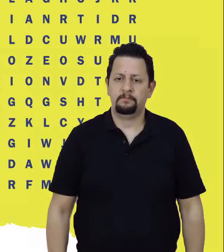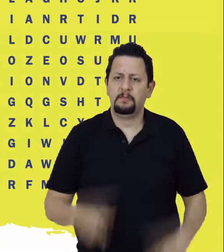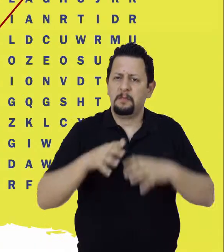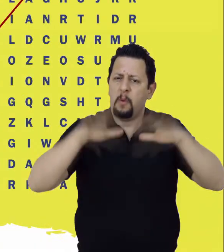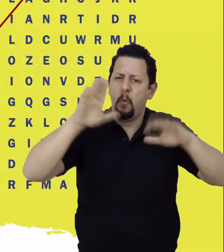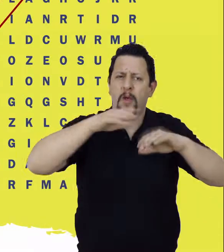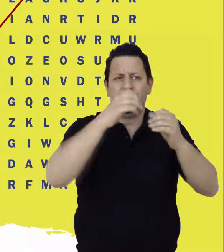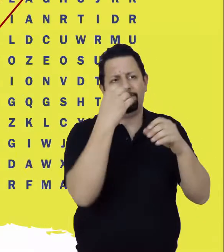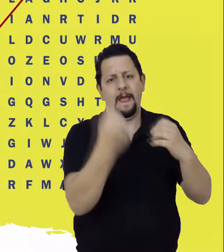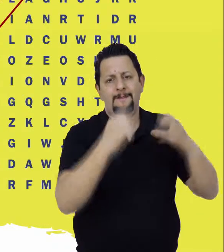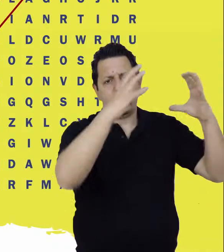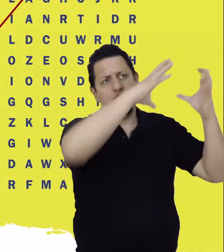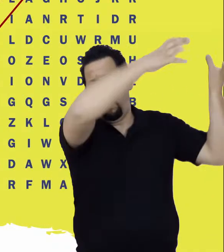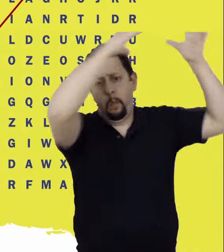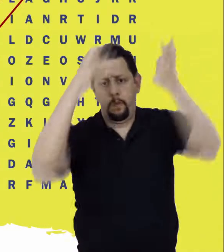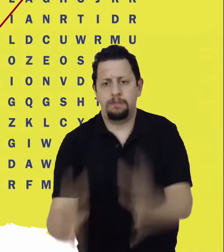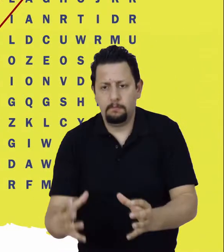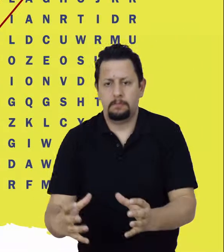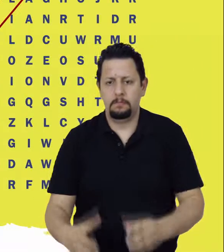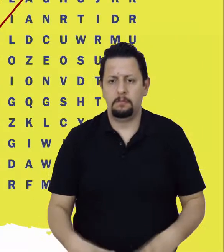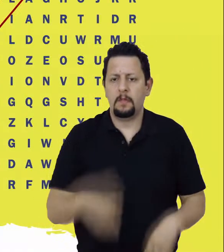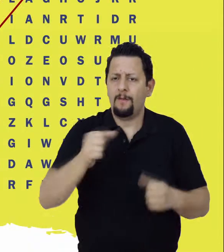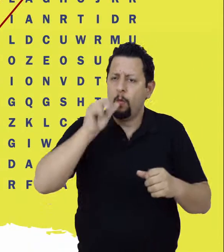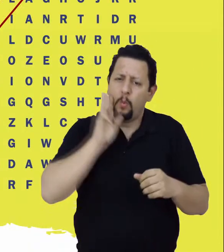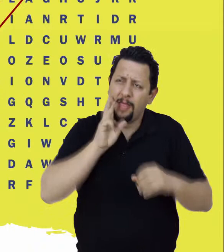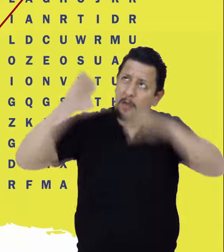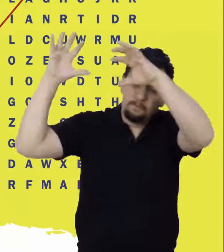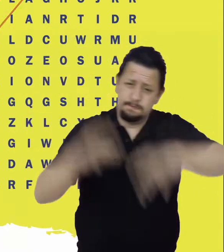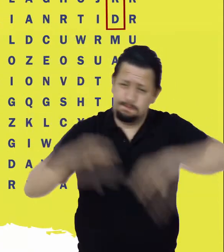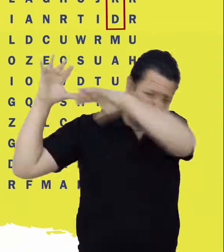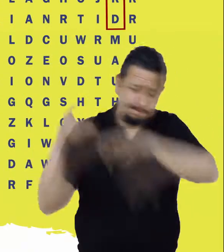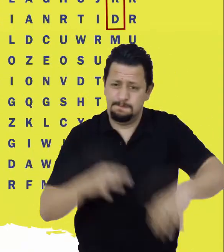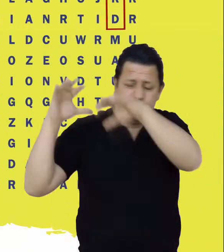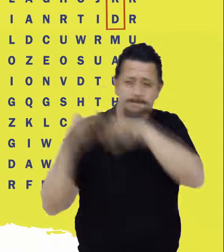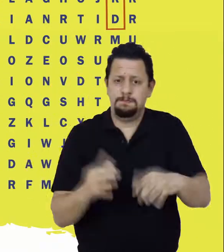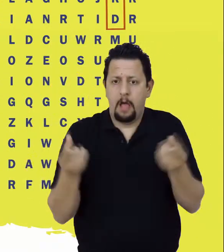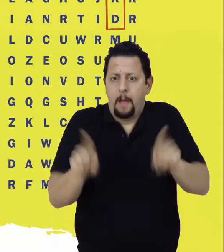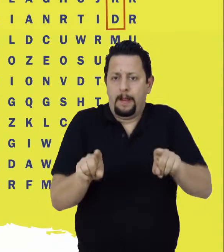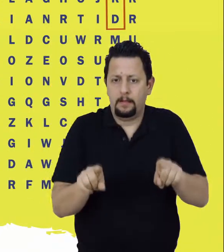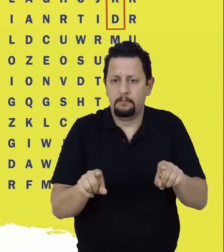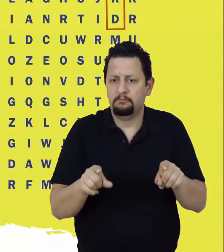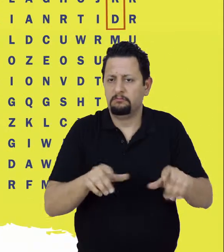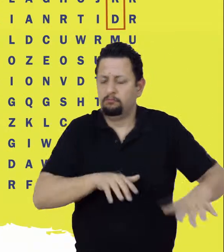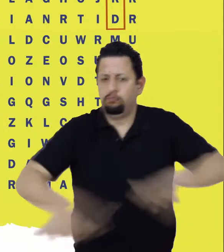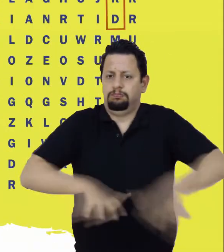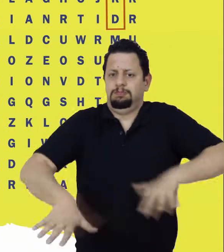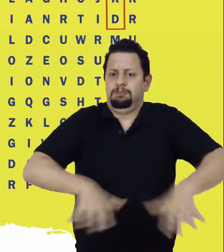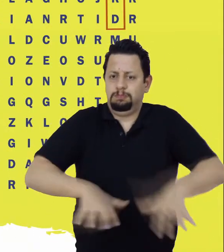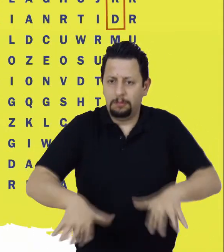stacked. Avalanche. Hidden words are circled in red. Drought.